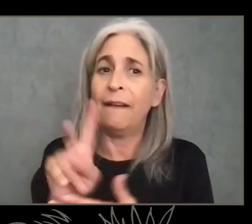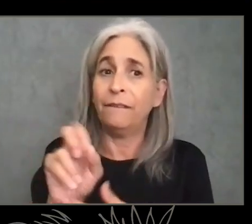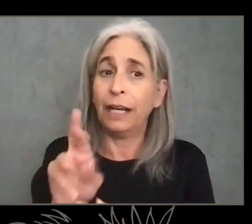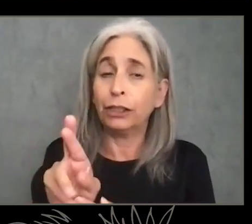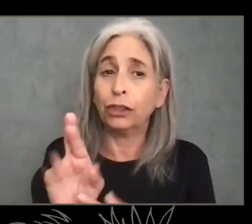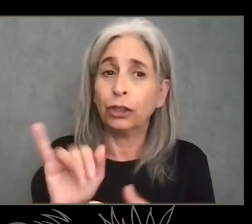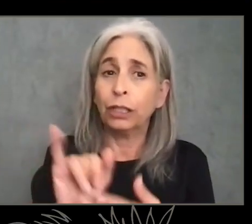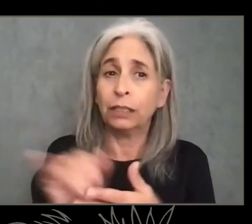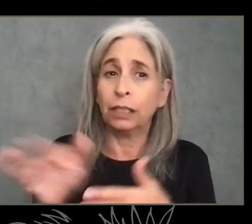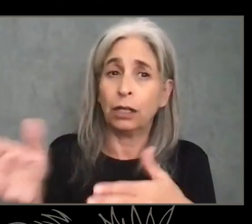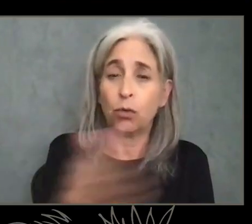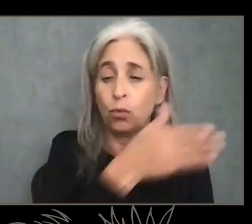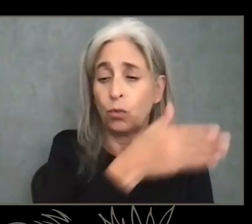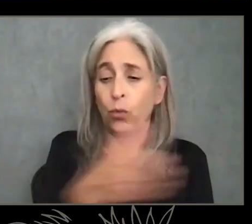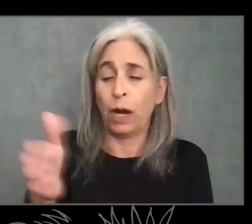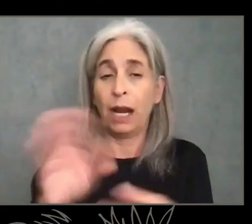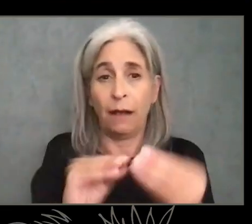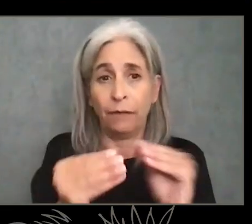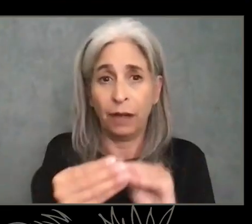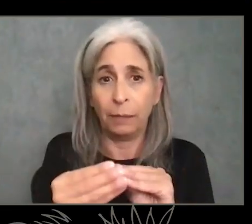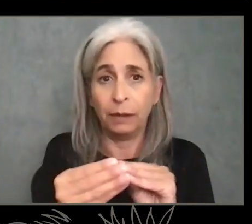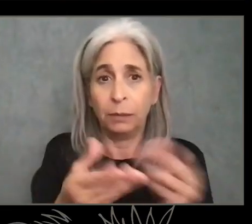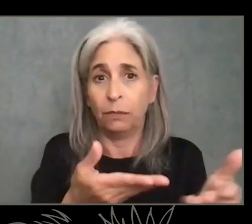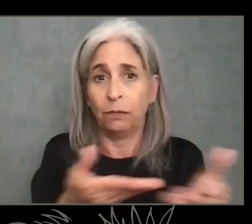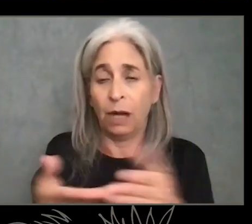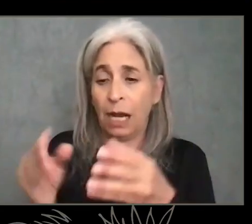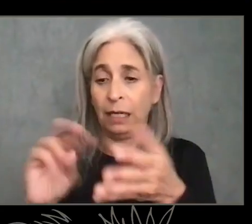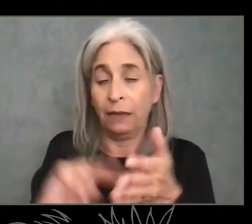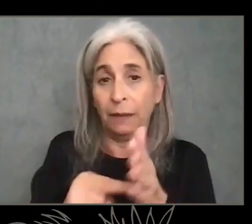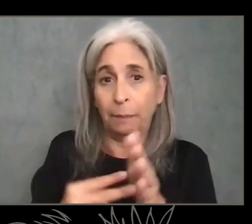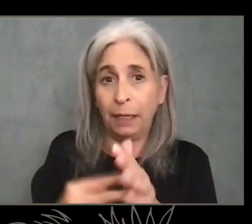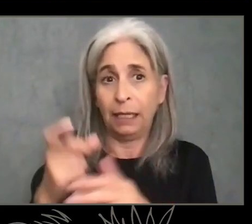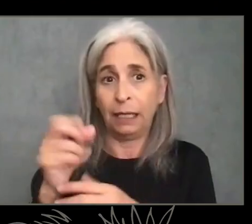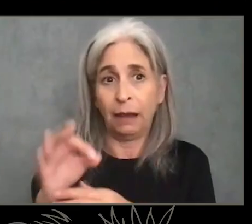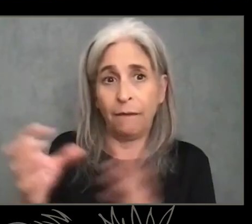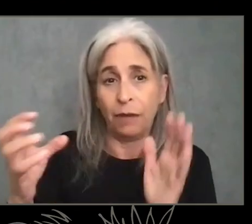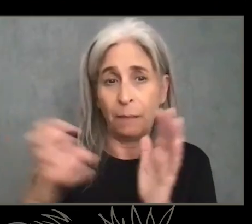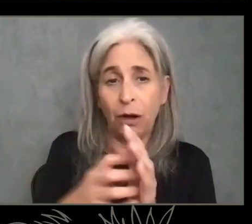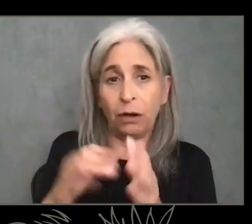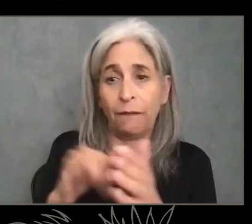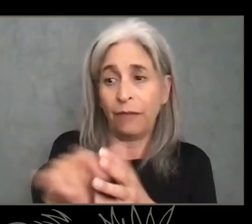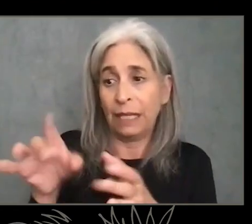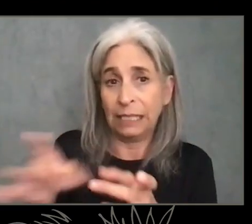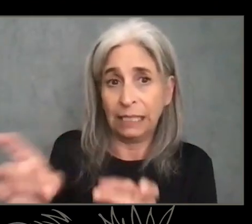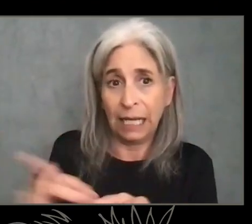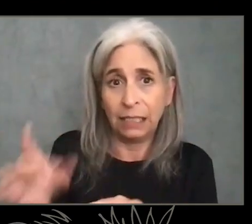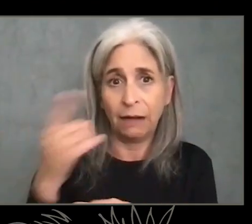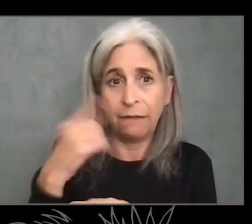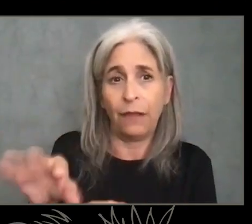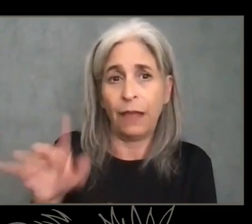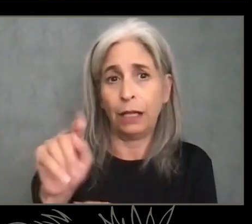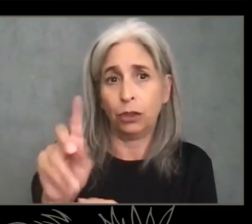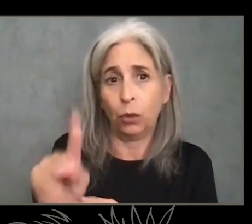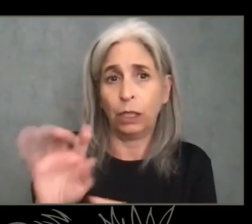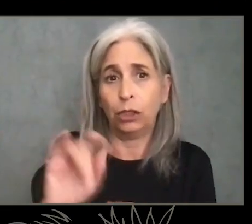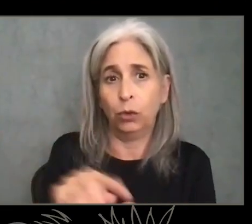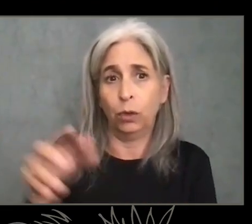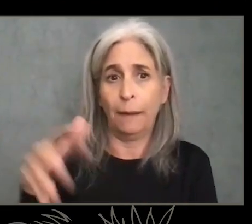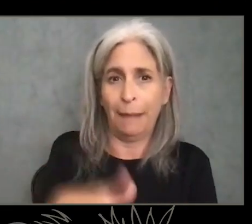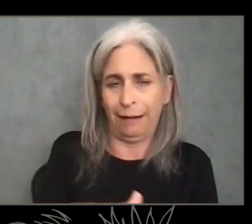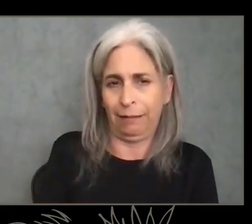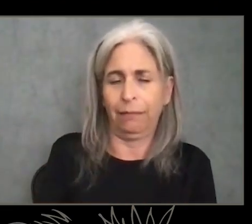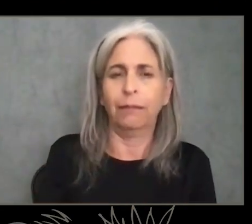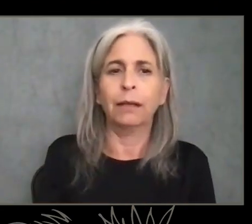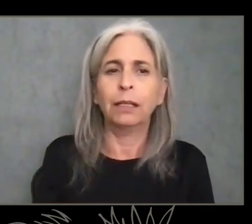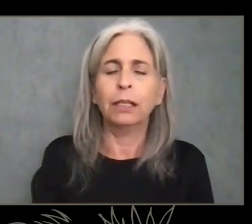vector, that array of numbers, is the meaning of the paragraph, of the sentence, of the token that you're embedding. So what we're